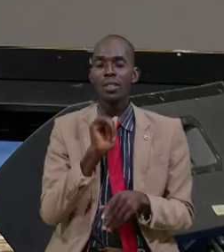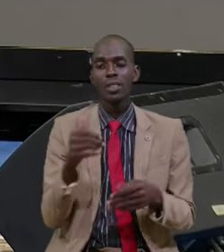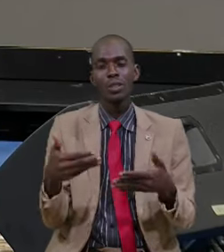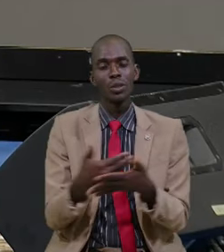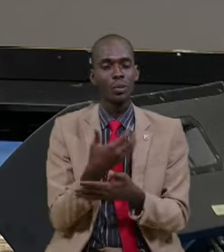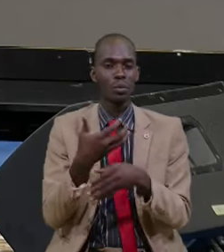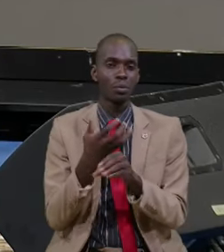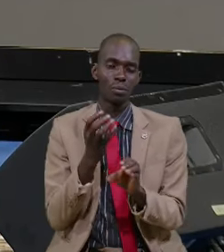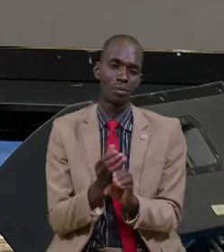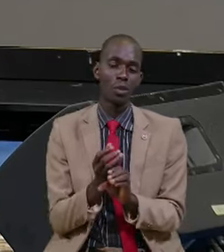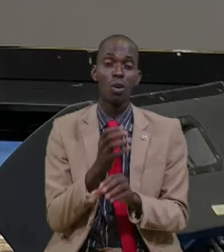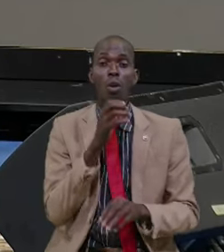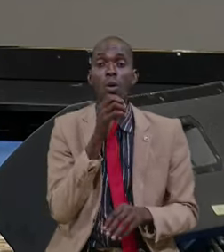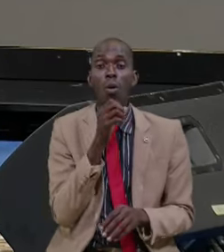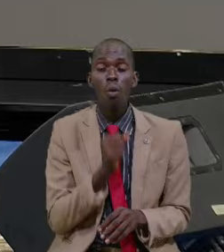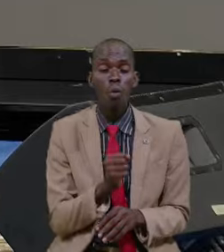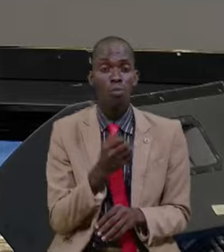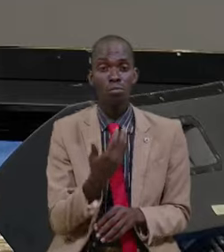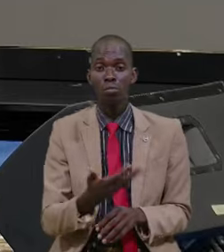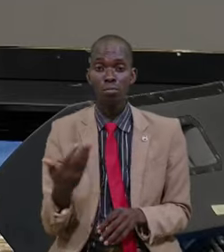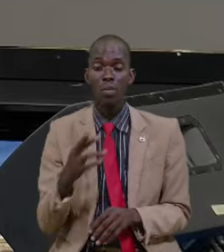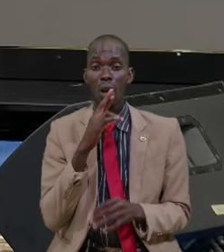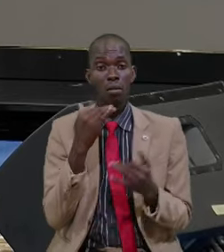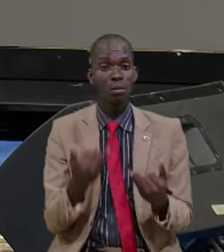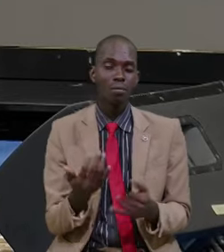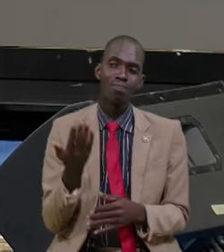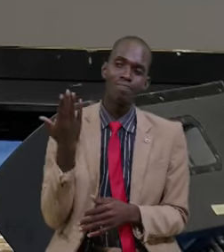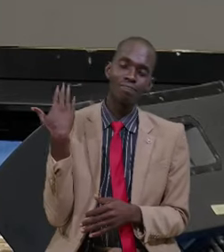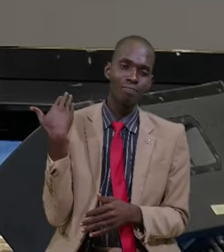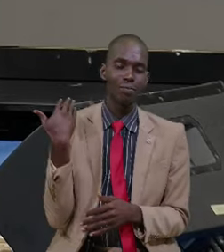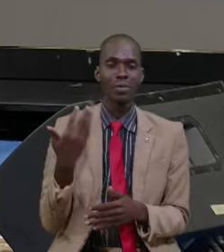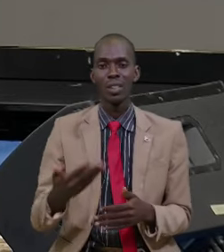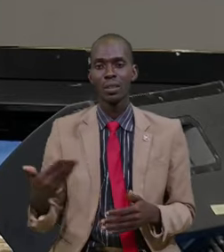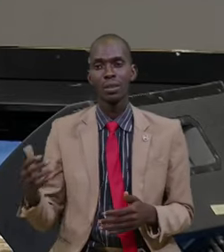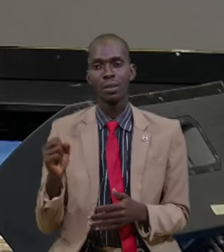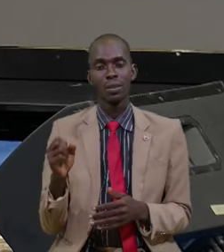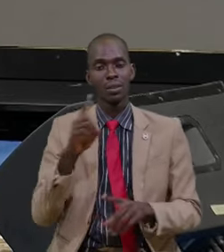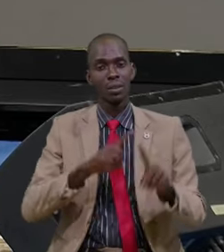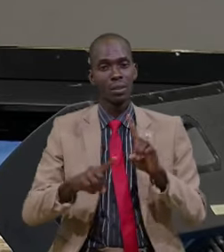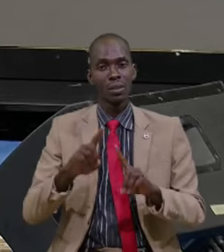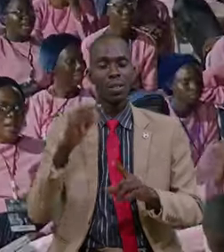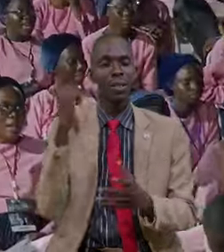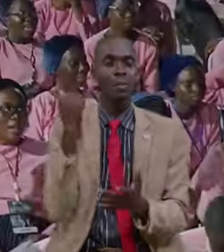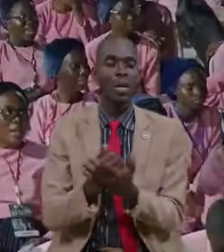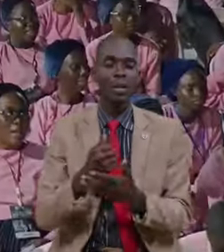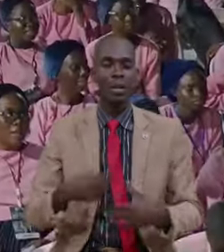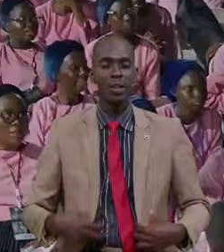Old things are passed away. Give me an amen there.